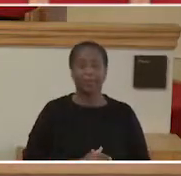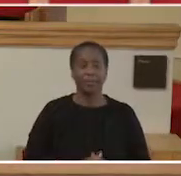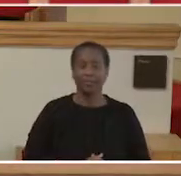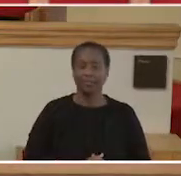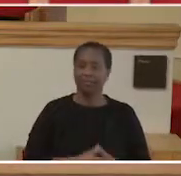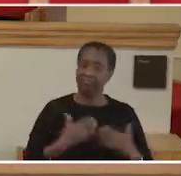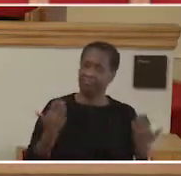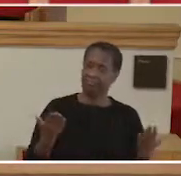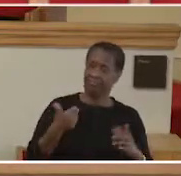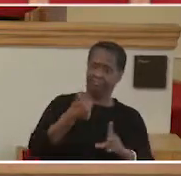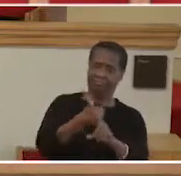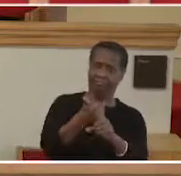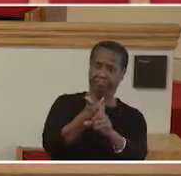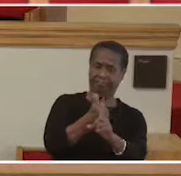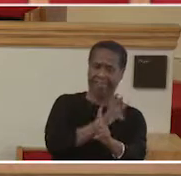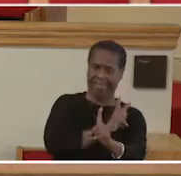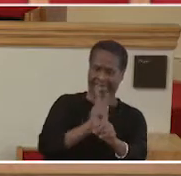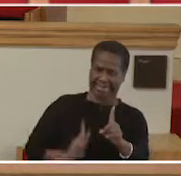one who